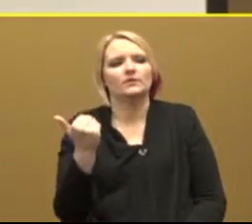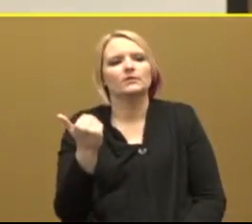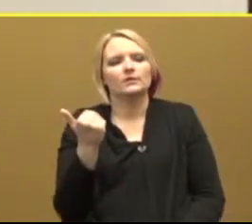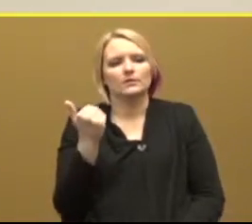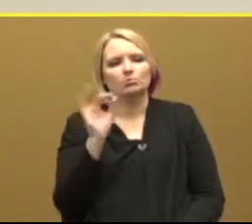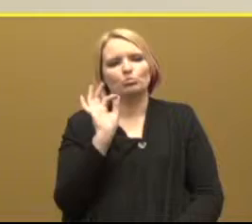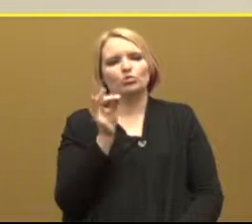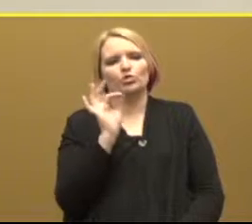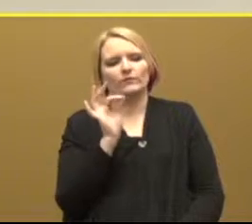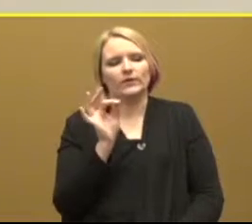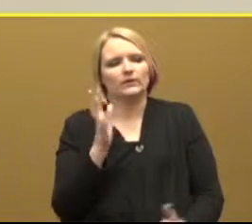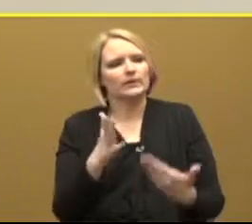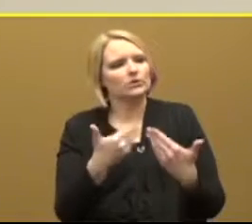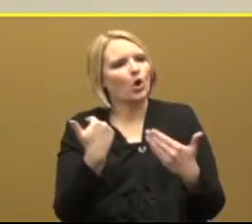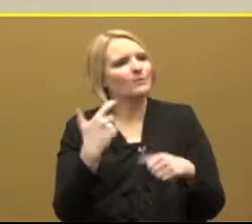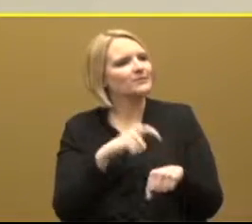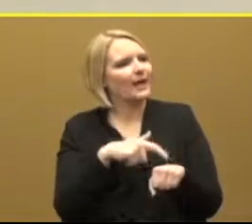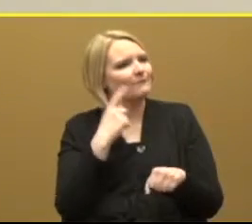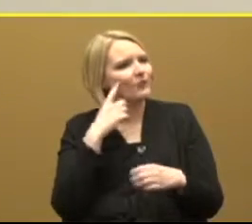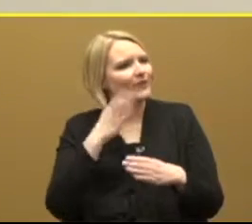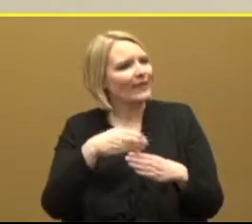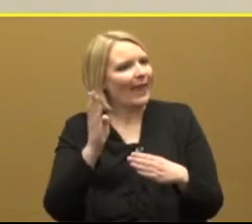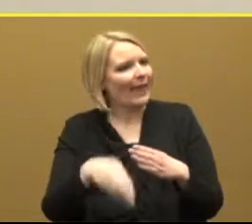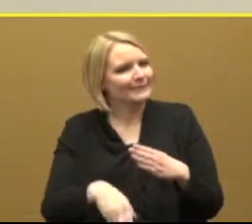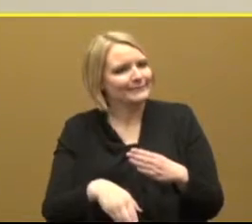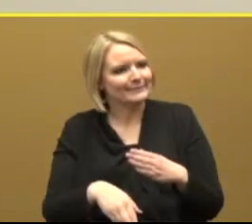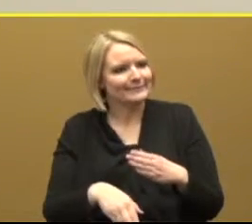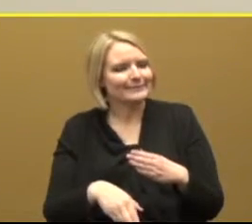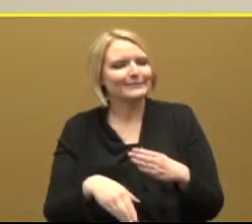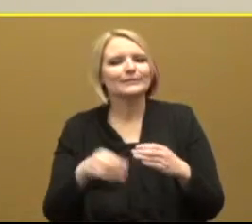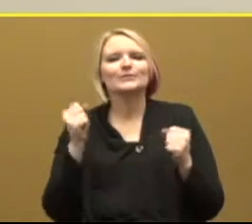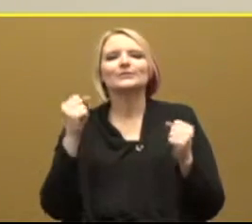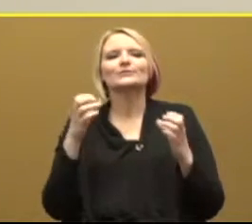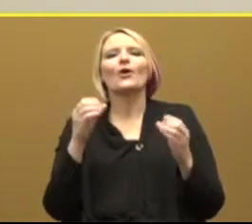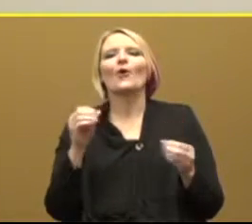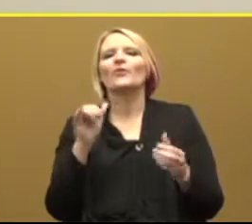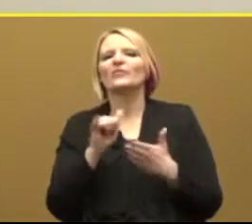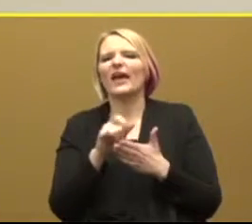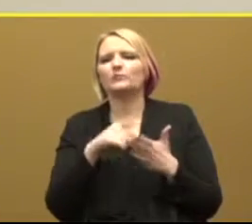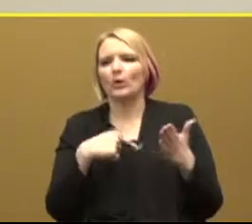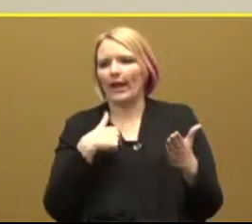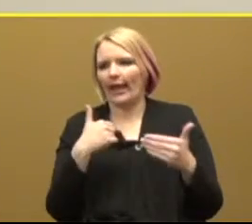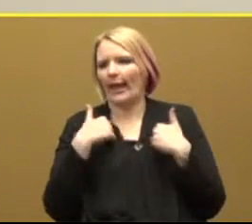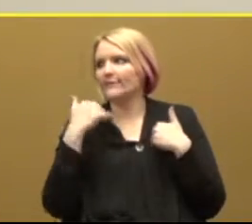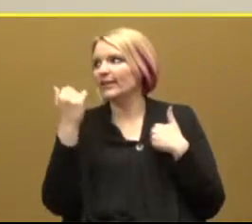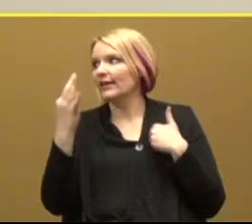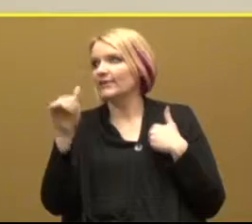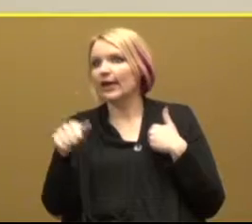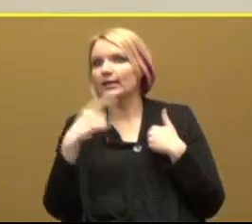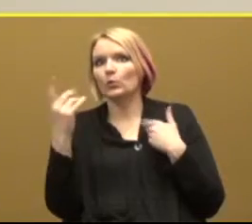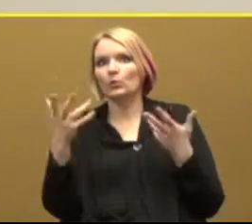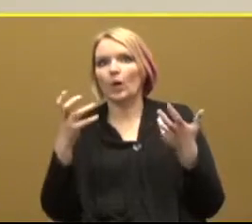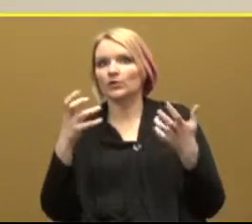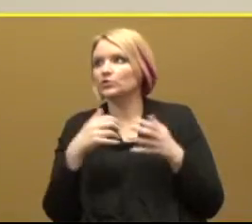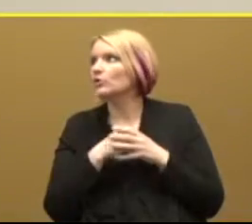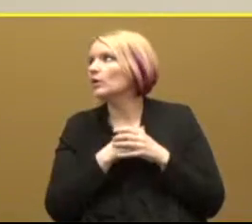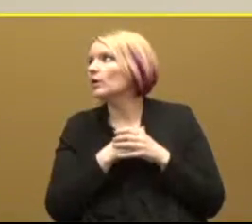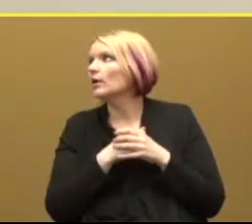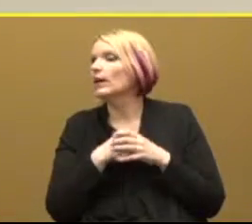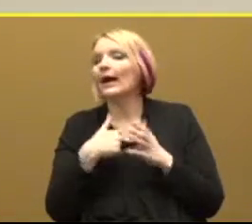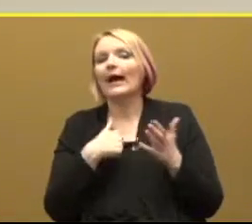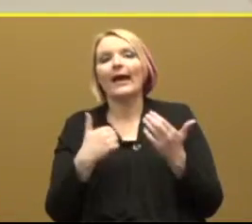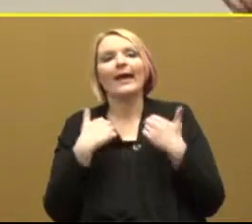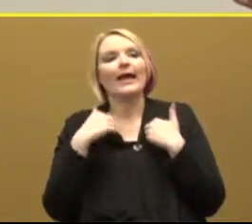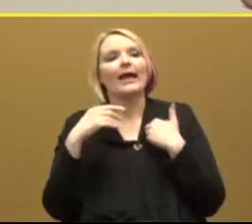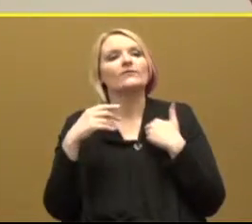2:15. Perfect. So it's almost time for the end of this. So this is what I have if anybody wants to. I